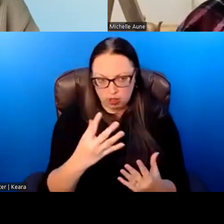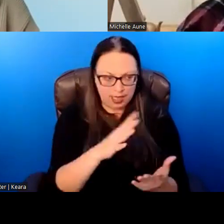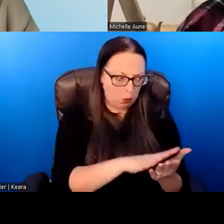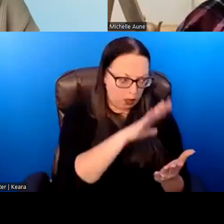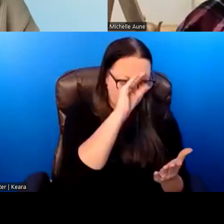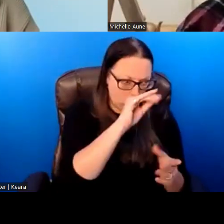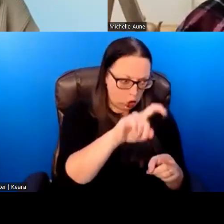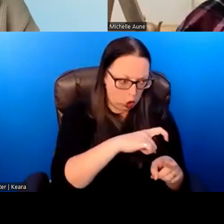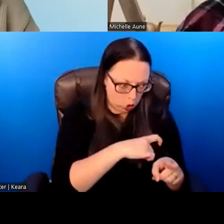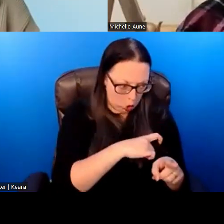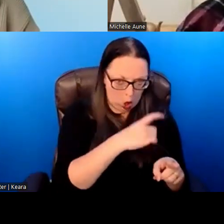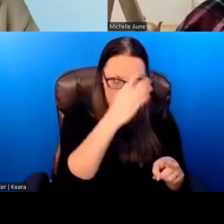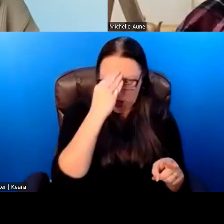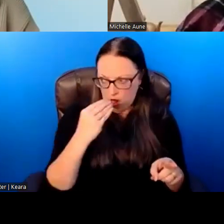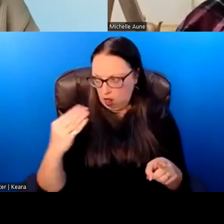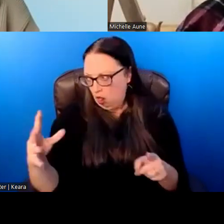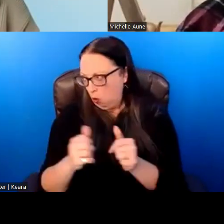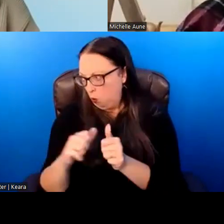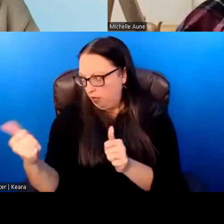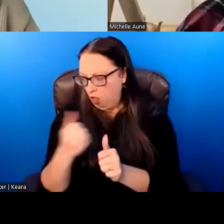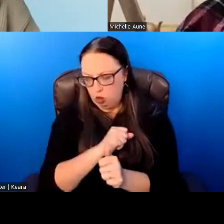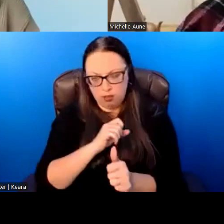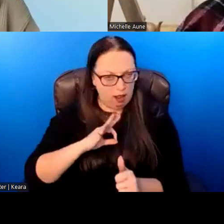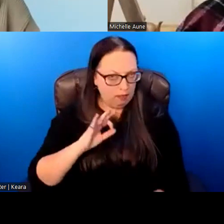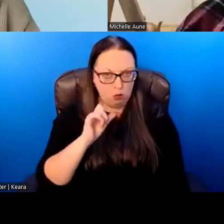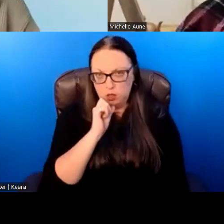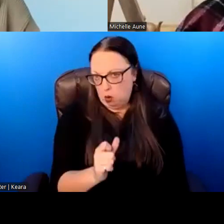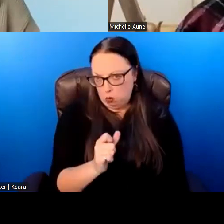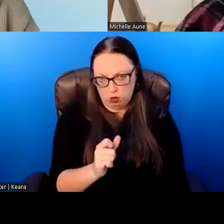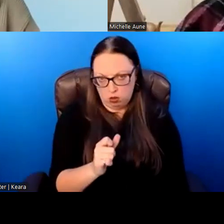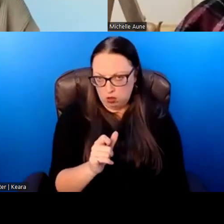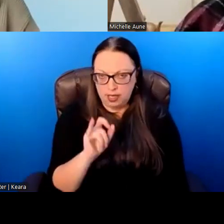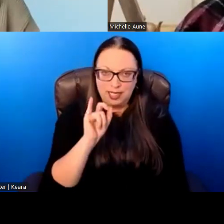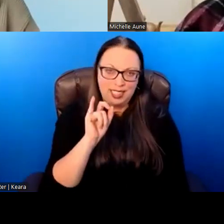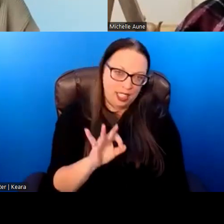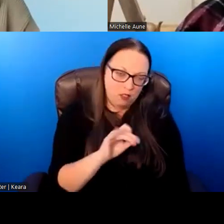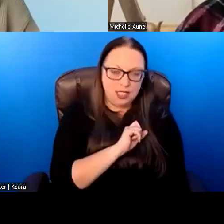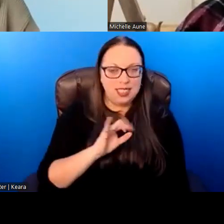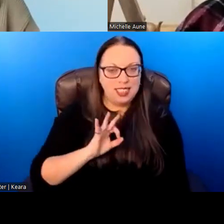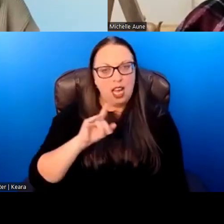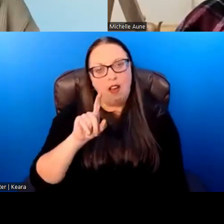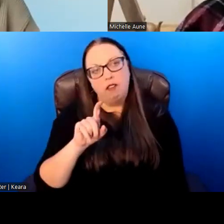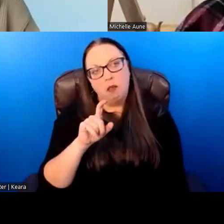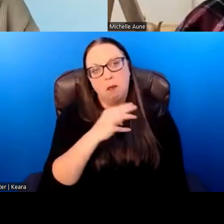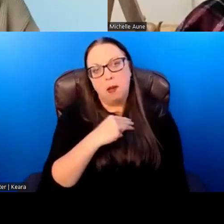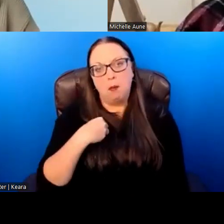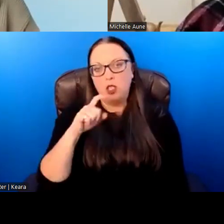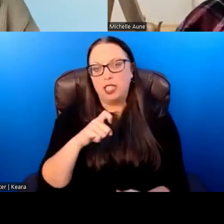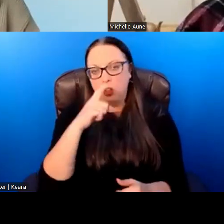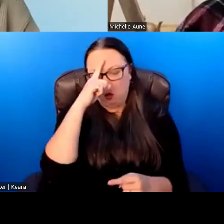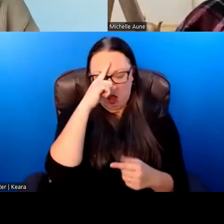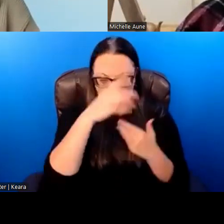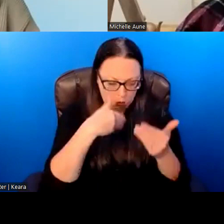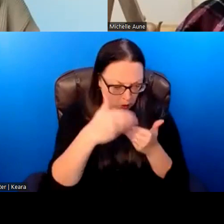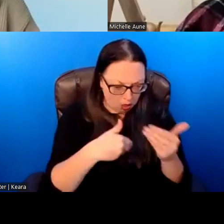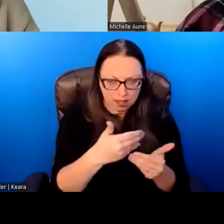the call with other staff. If a staff member needs to kind of process a call, they may do that with a supervisor,